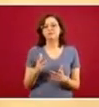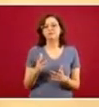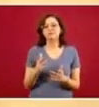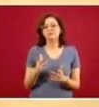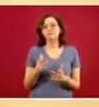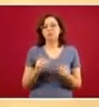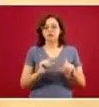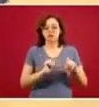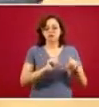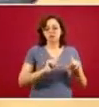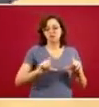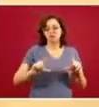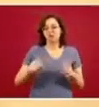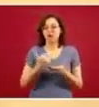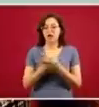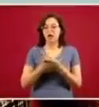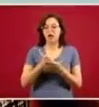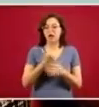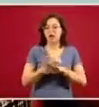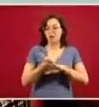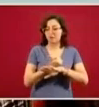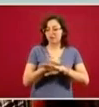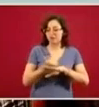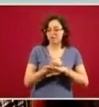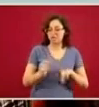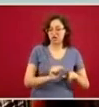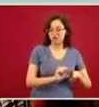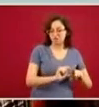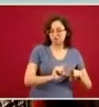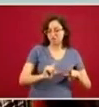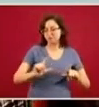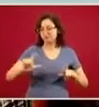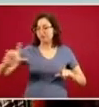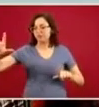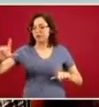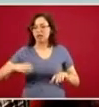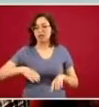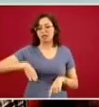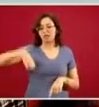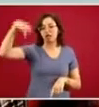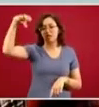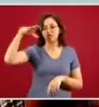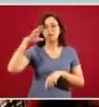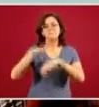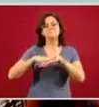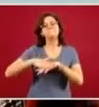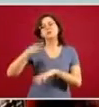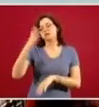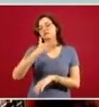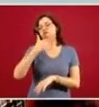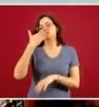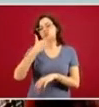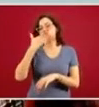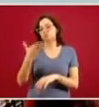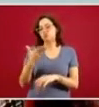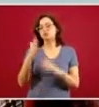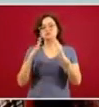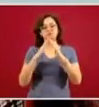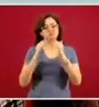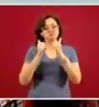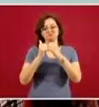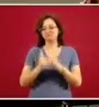So we are experiencing an ascending curve in this